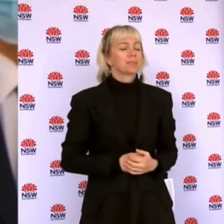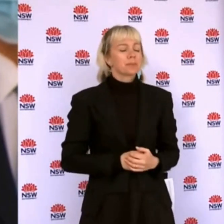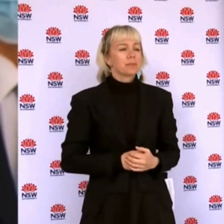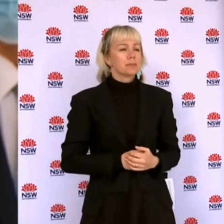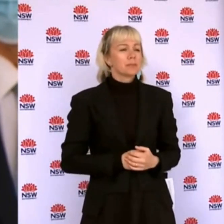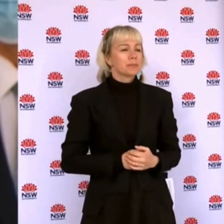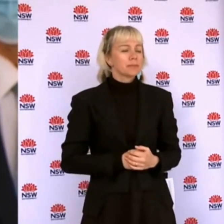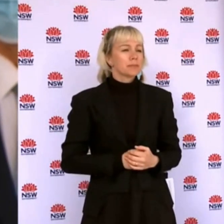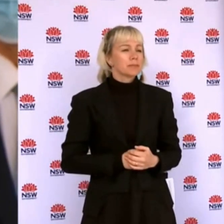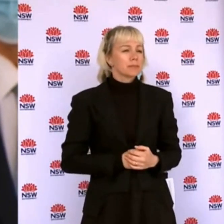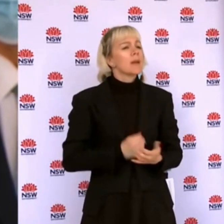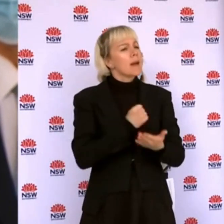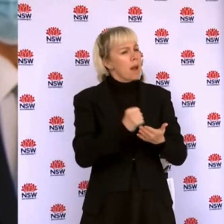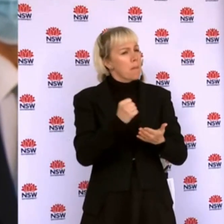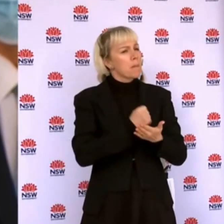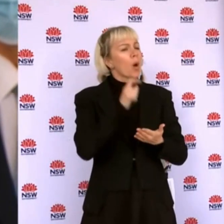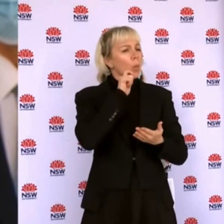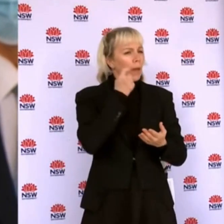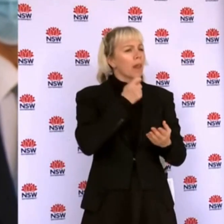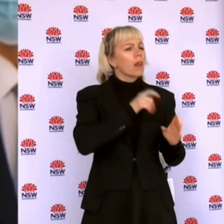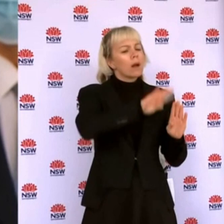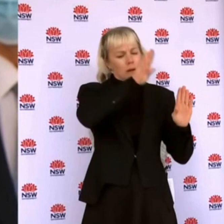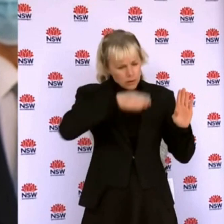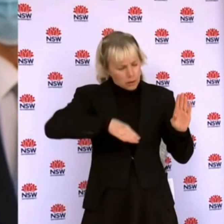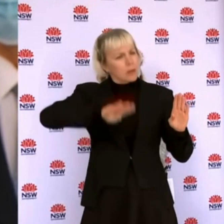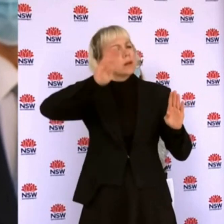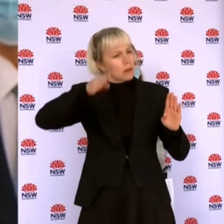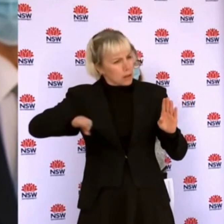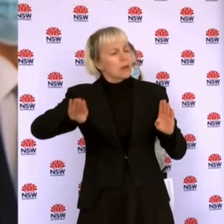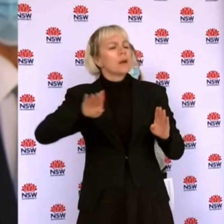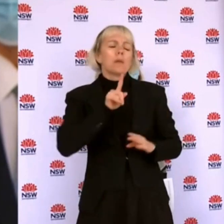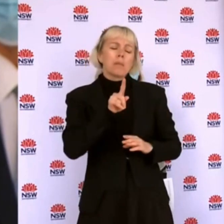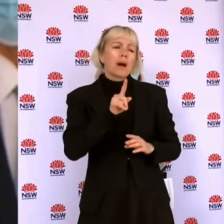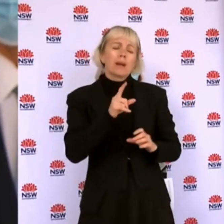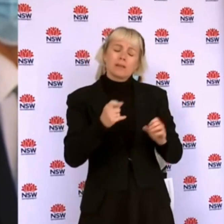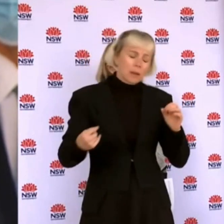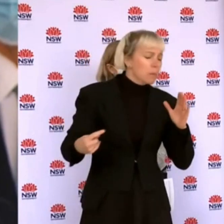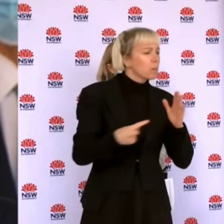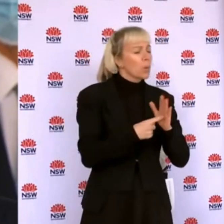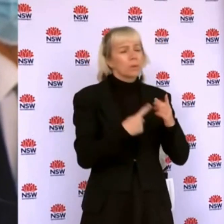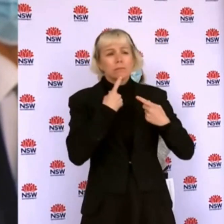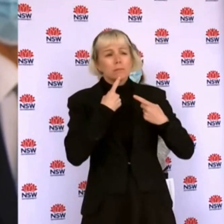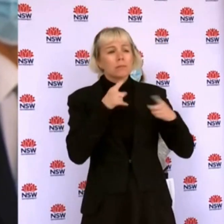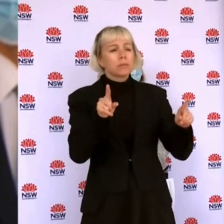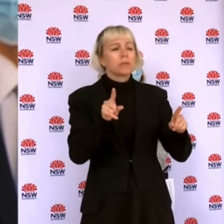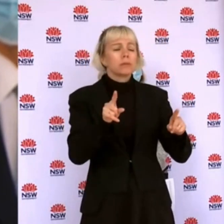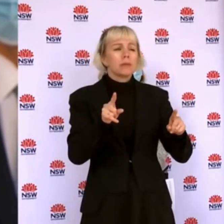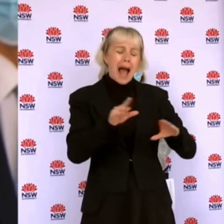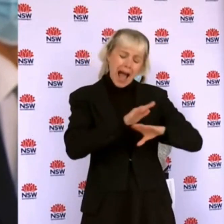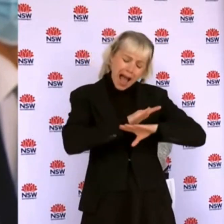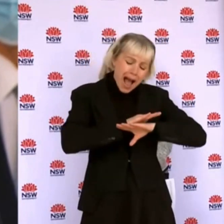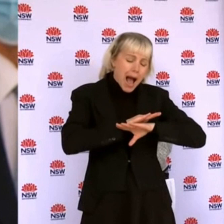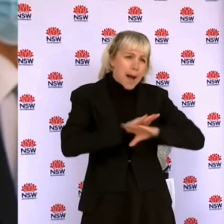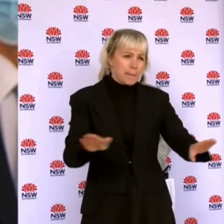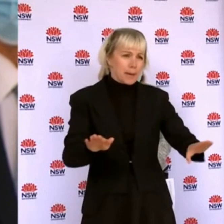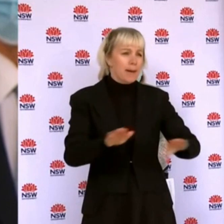the number of people exposed in the community down. So that the first strongest message is do not